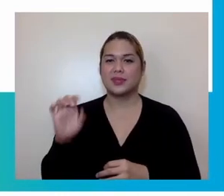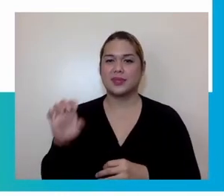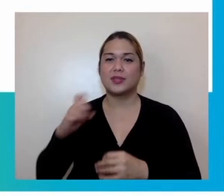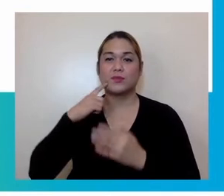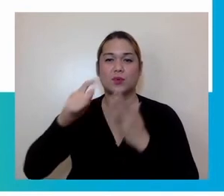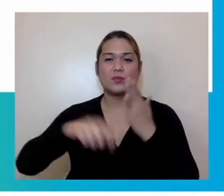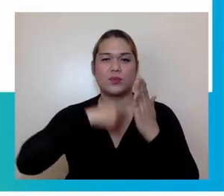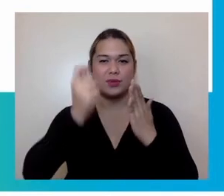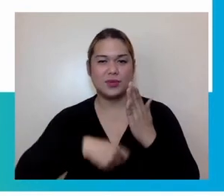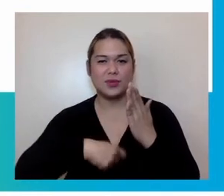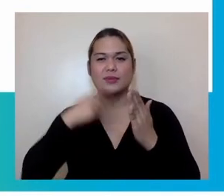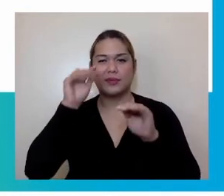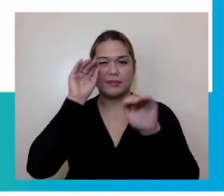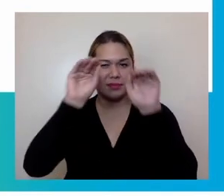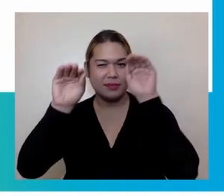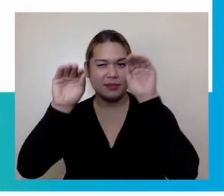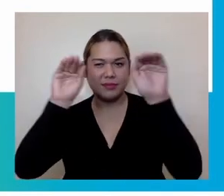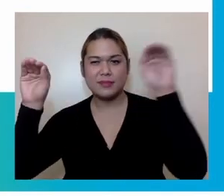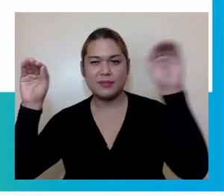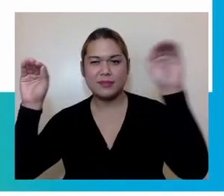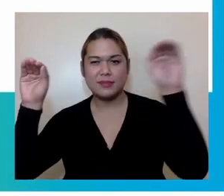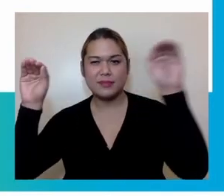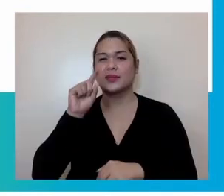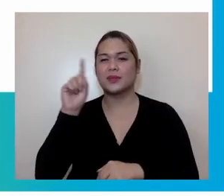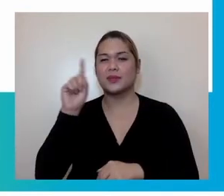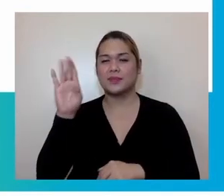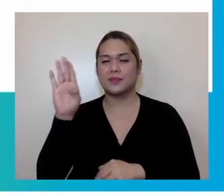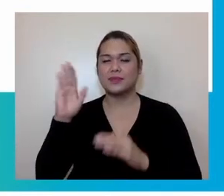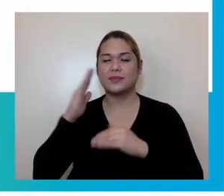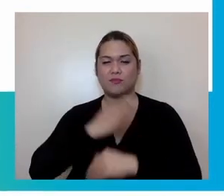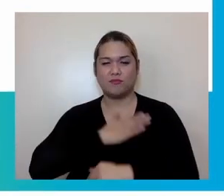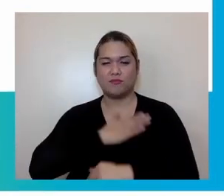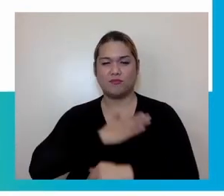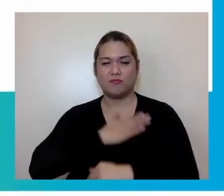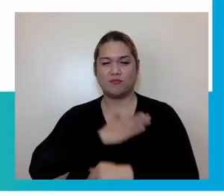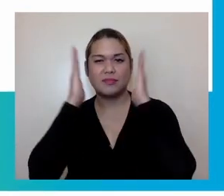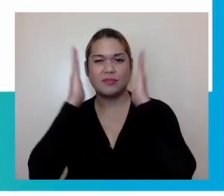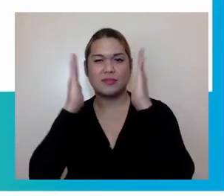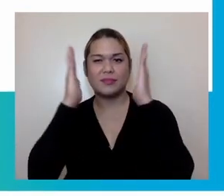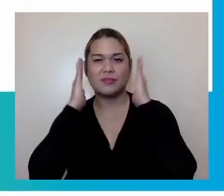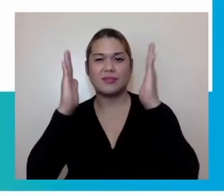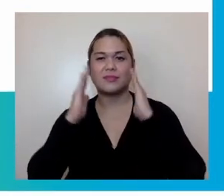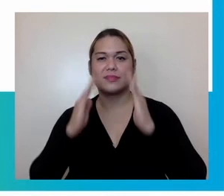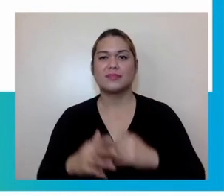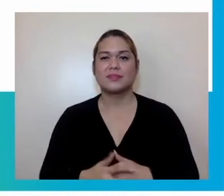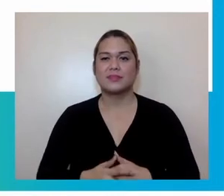from thermal waste to energy. Thank you for your attention.